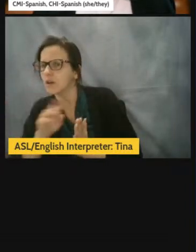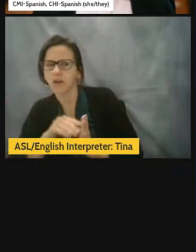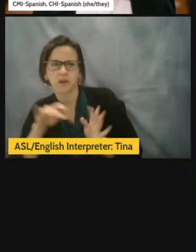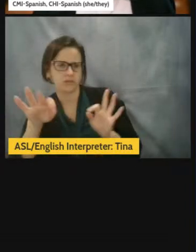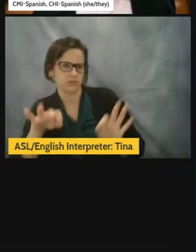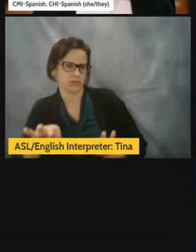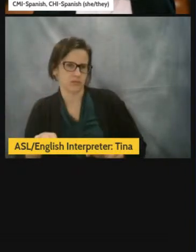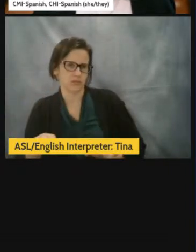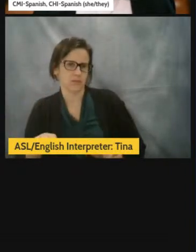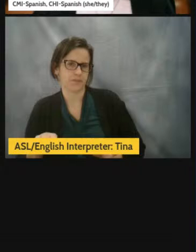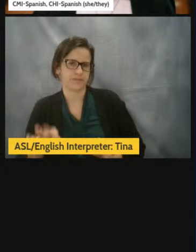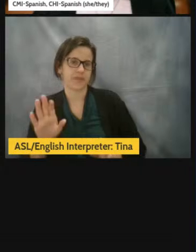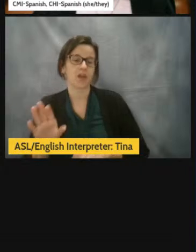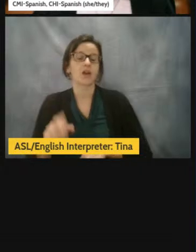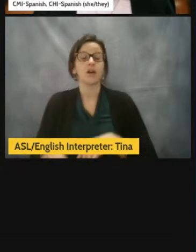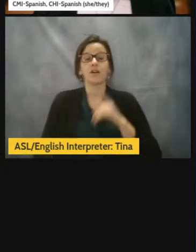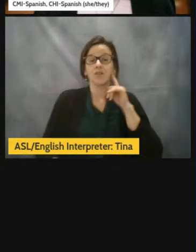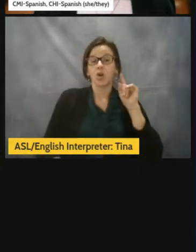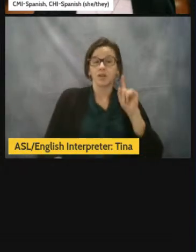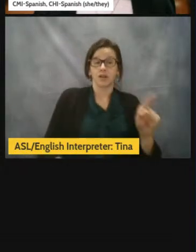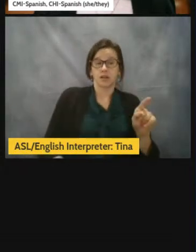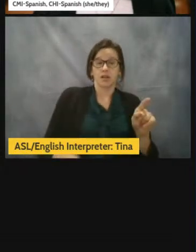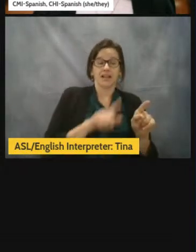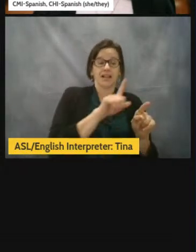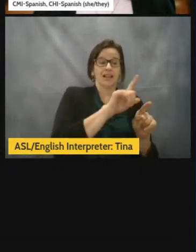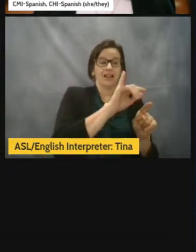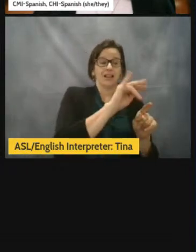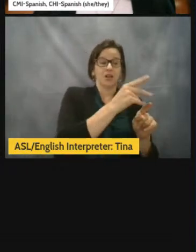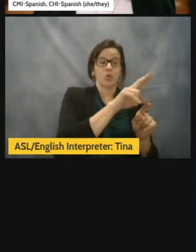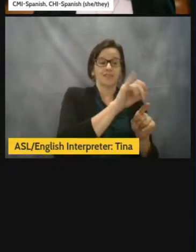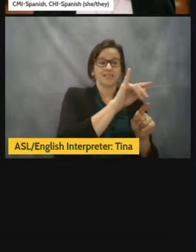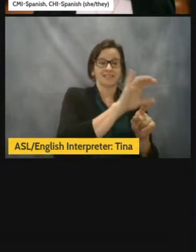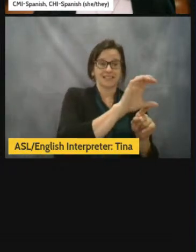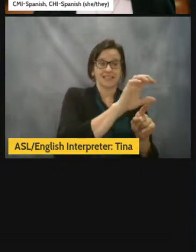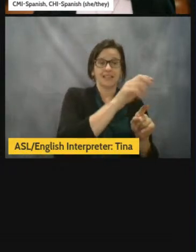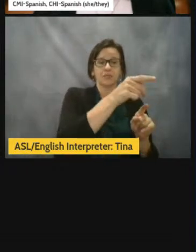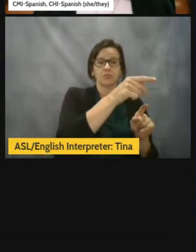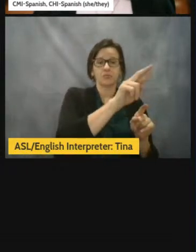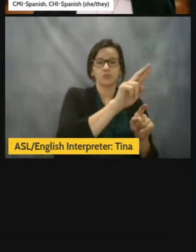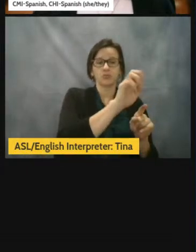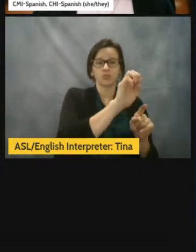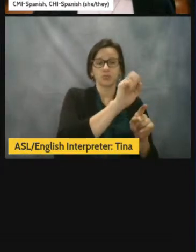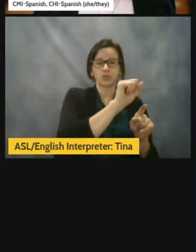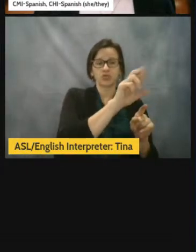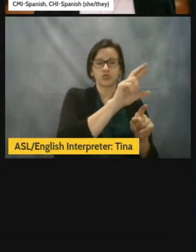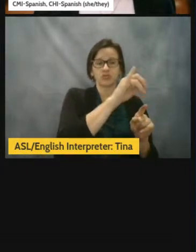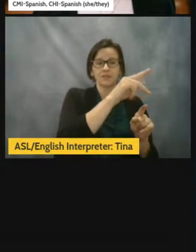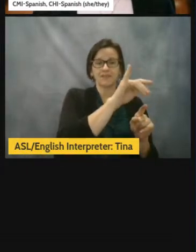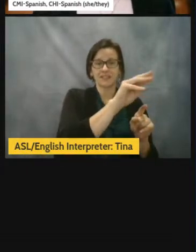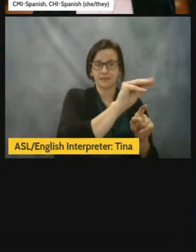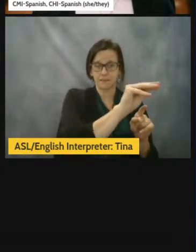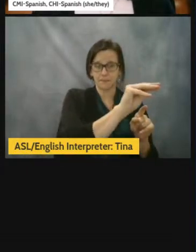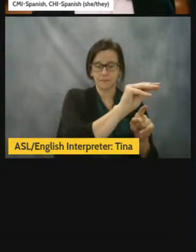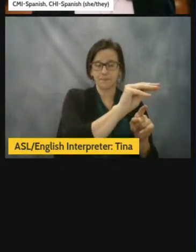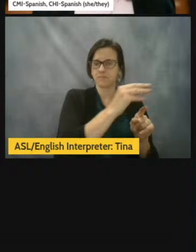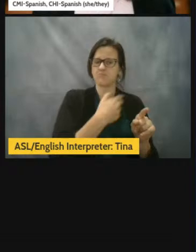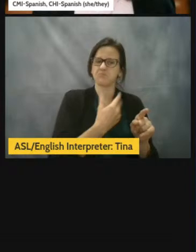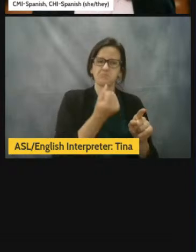I have a lot of examples from childhood. I remember a lot of them from elementary school.